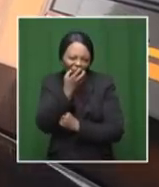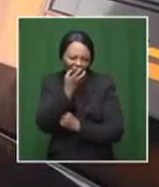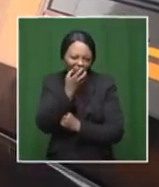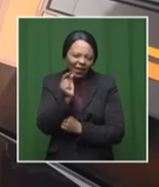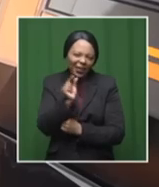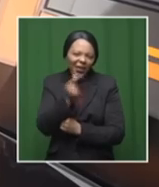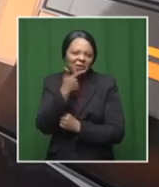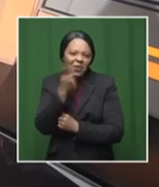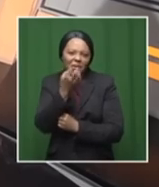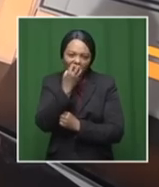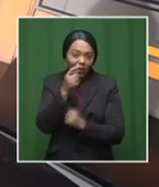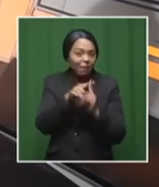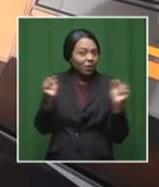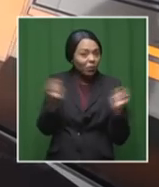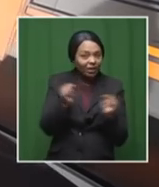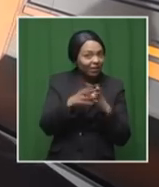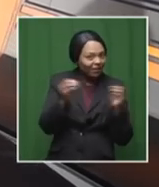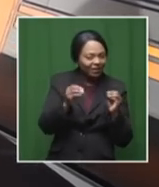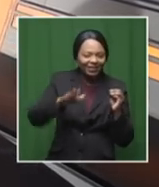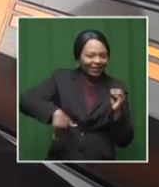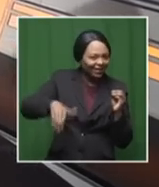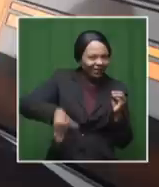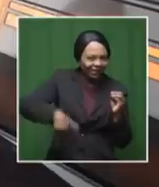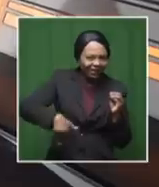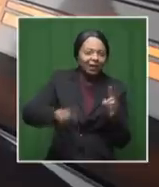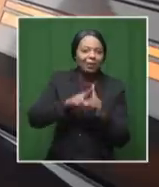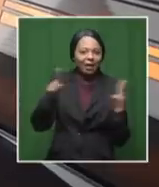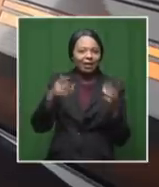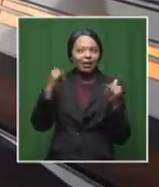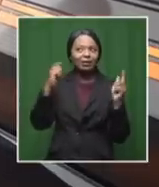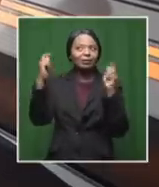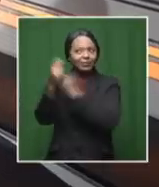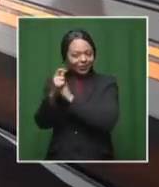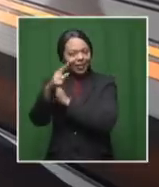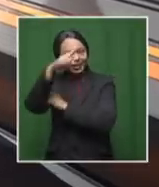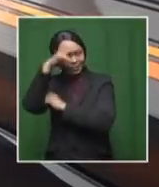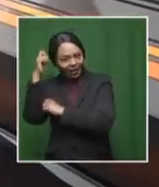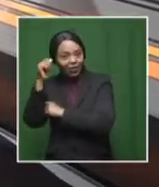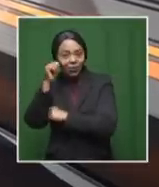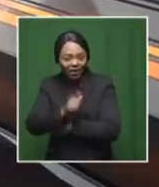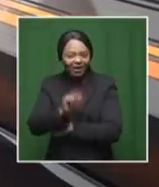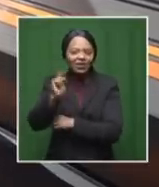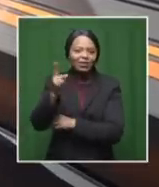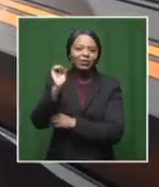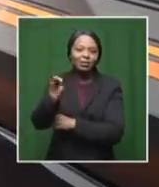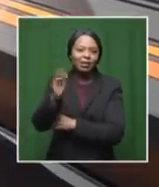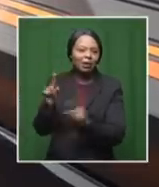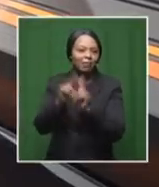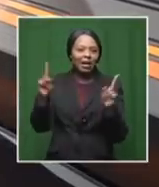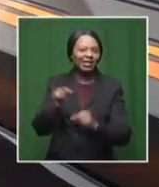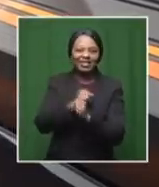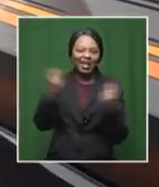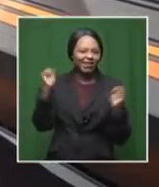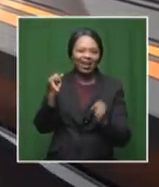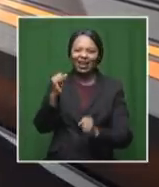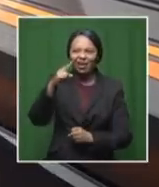bit, but we're still not out of winter until we say we've transitioned into spring, which is only on the 1st of September, but which is never really